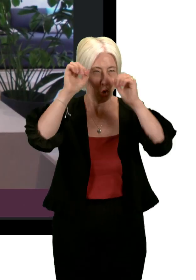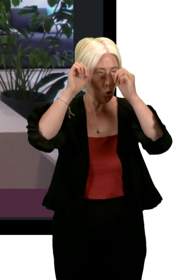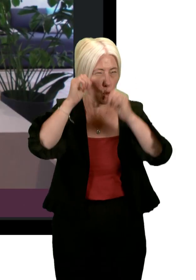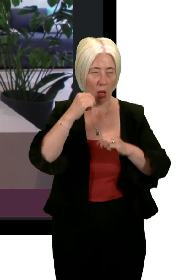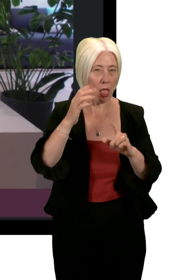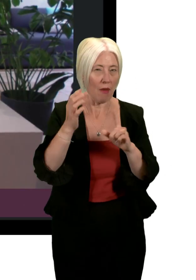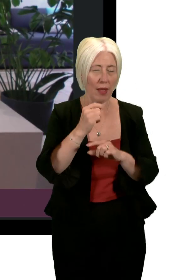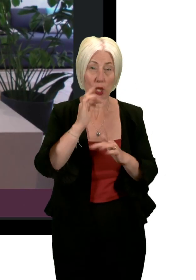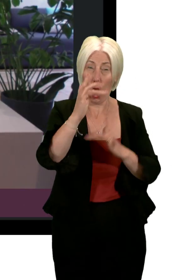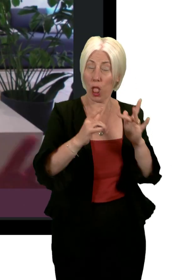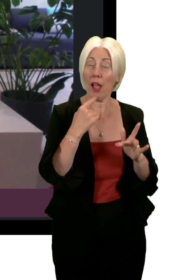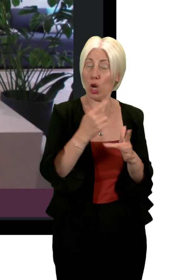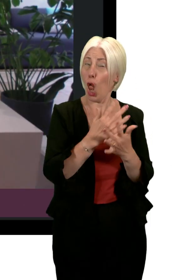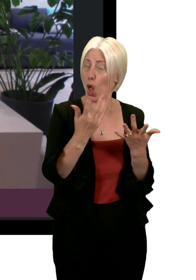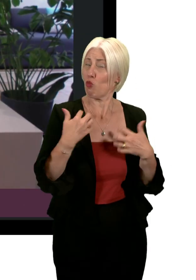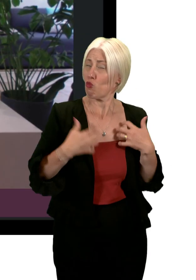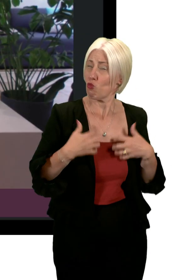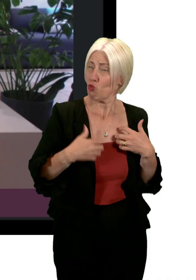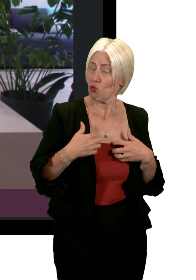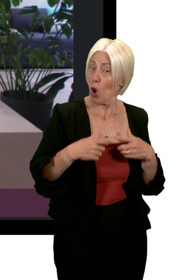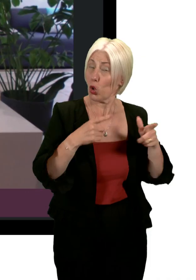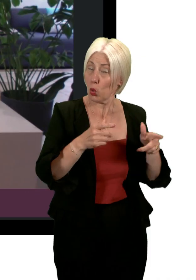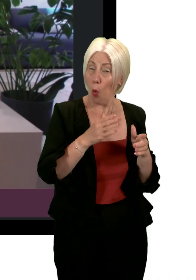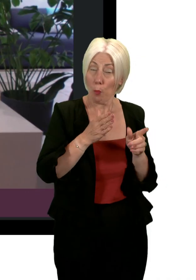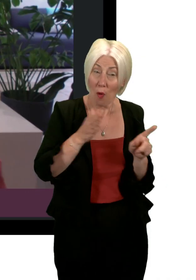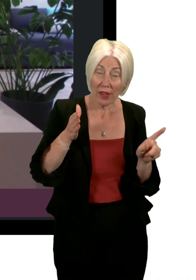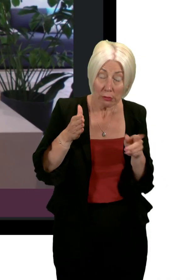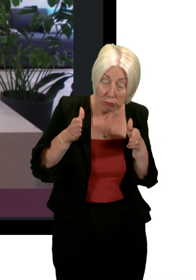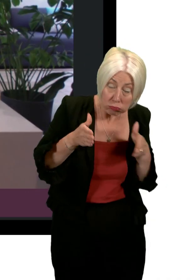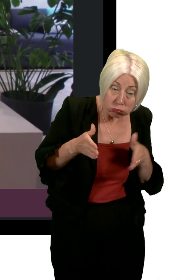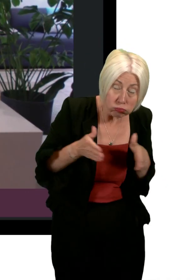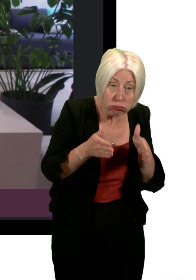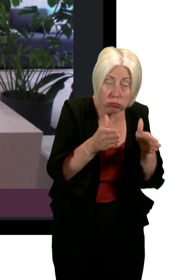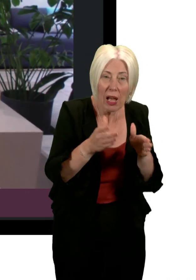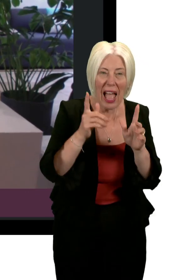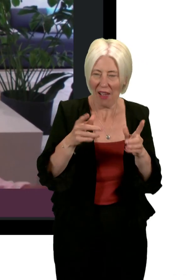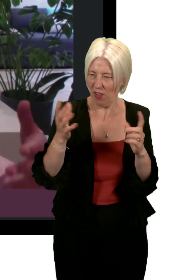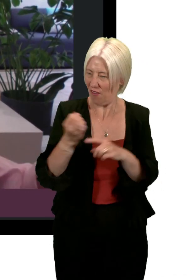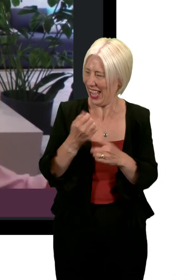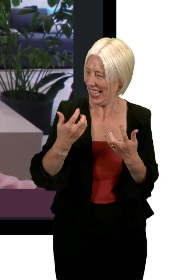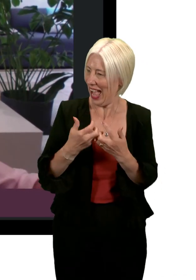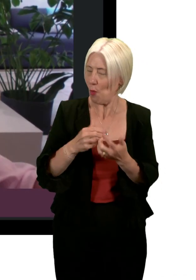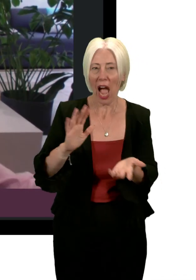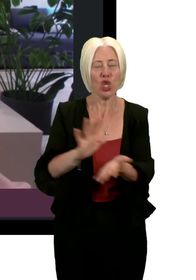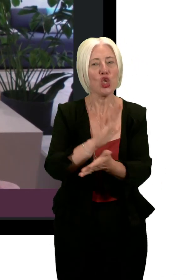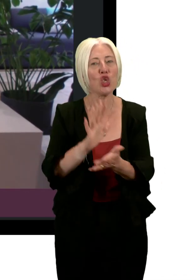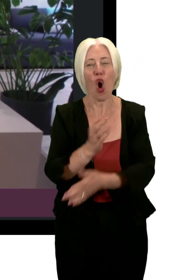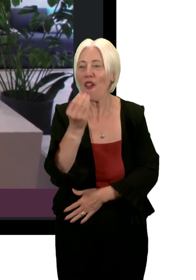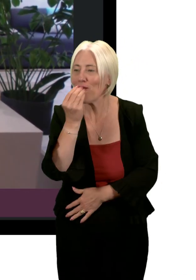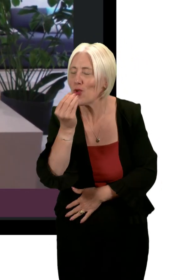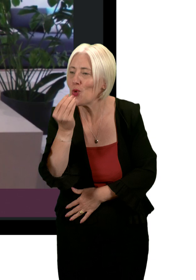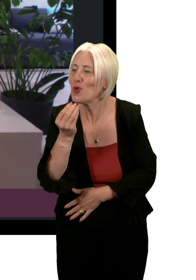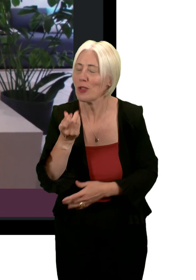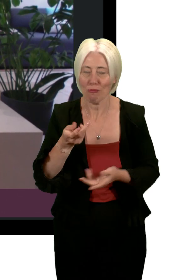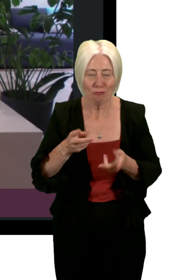really interesting. So all that's in the right direction. We need to refine or rediscover the kind of joys of food, of whole foods,